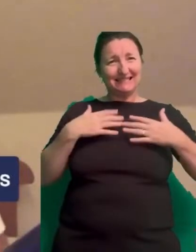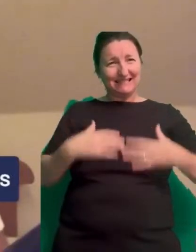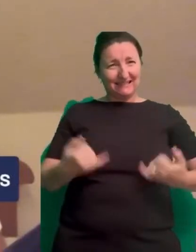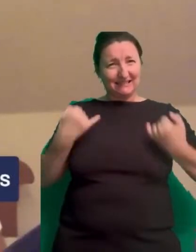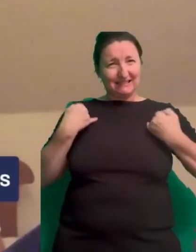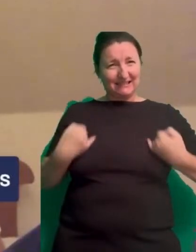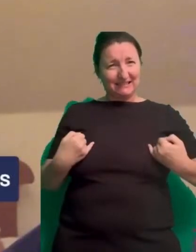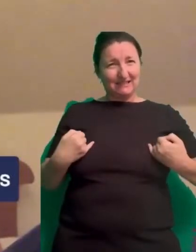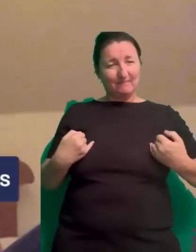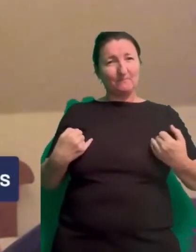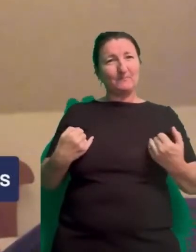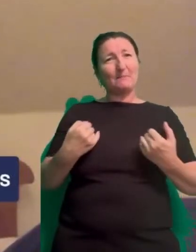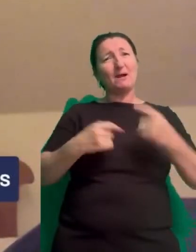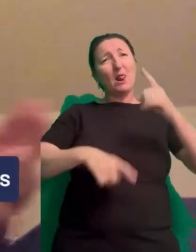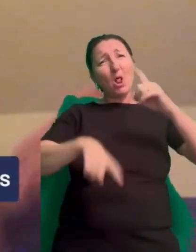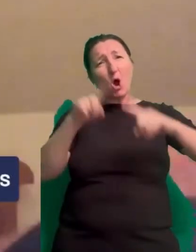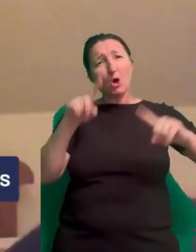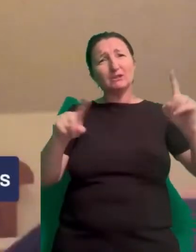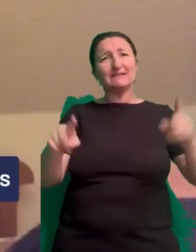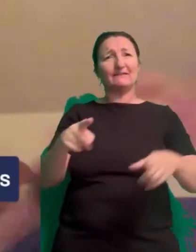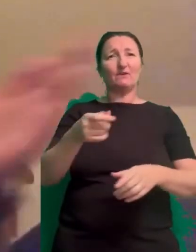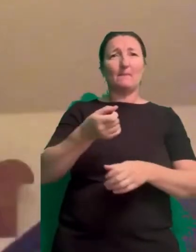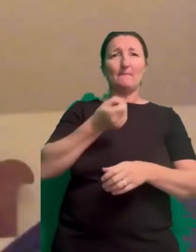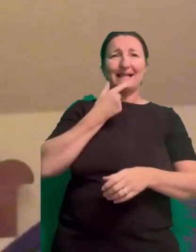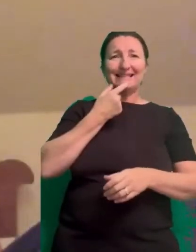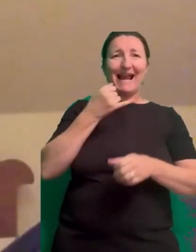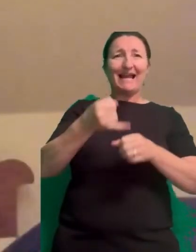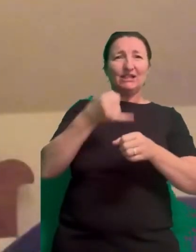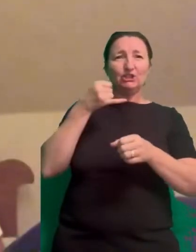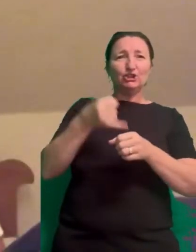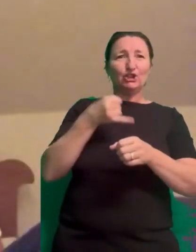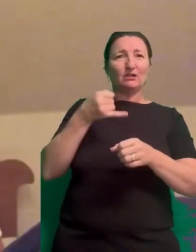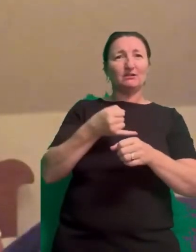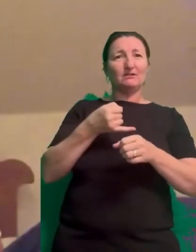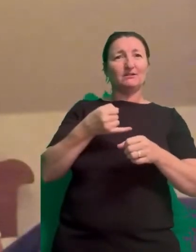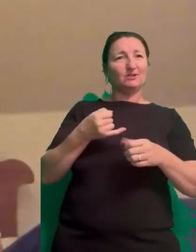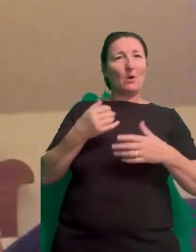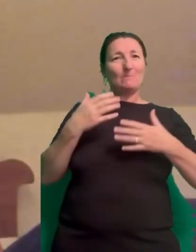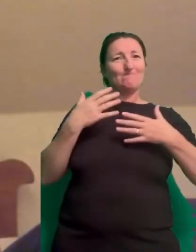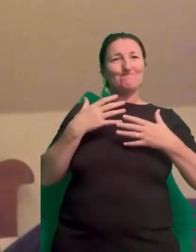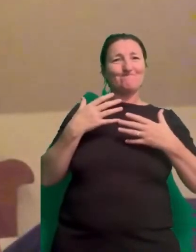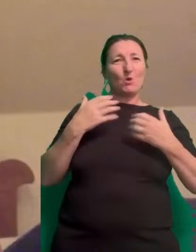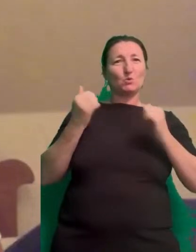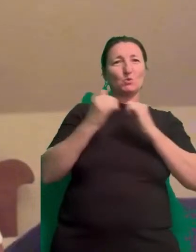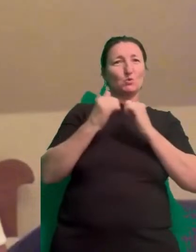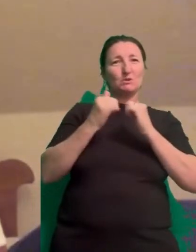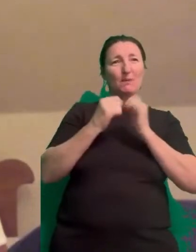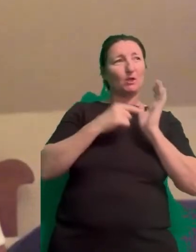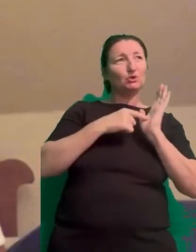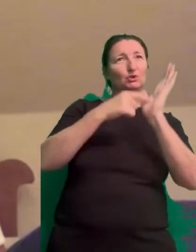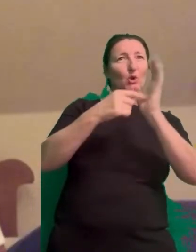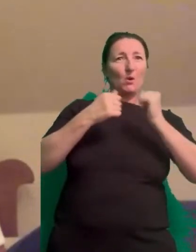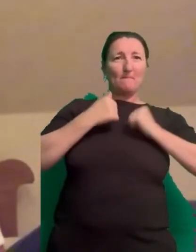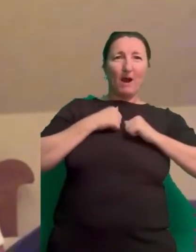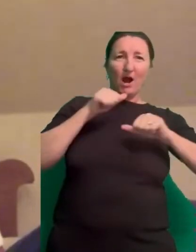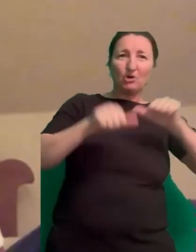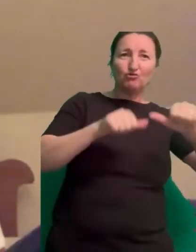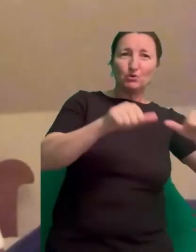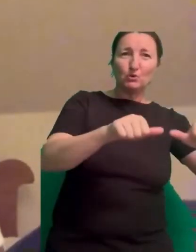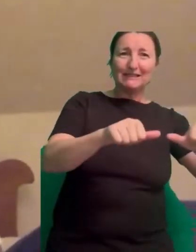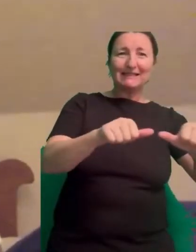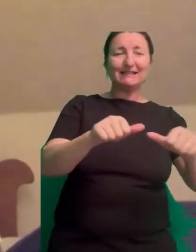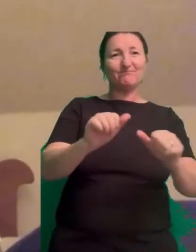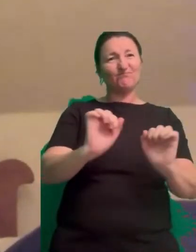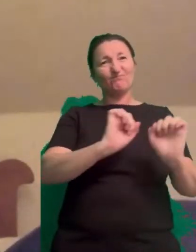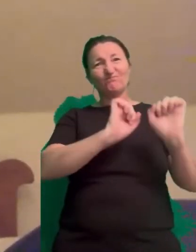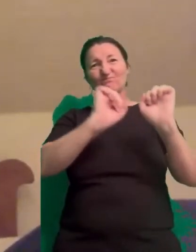for others, so they'll have daily doses or completely different things going on. So I've only met one individual so far that I've been